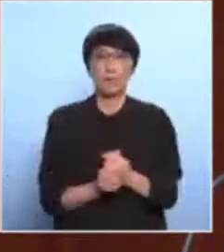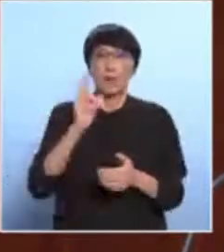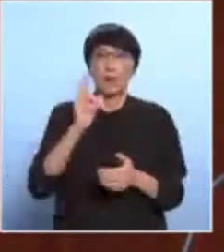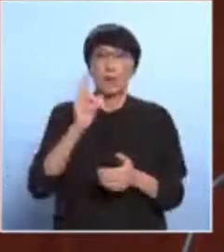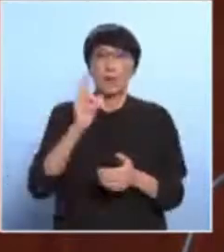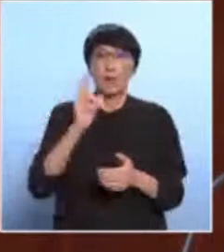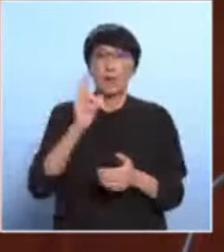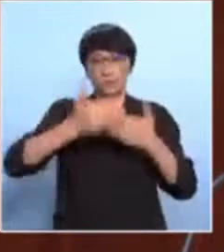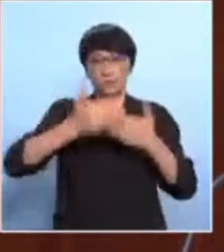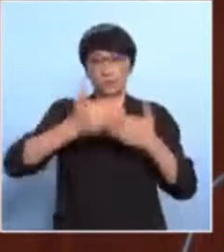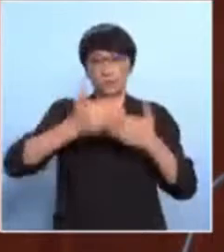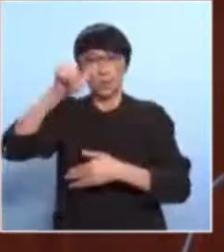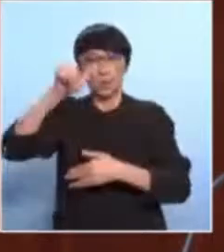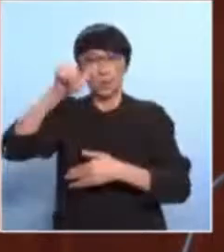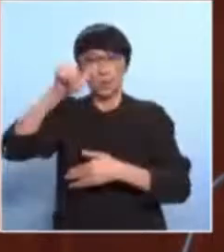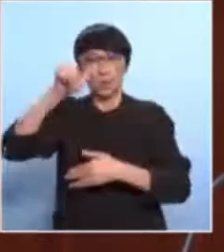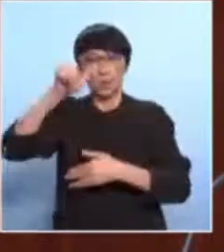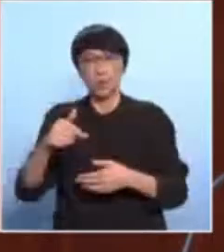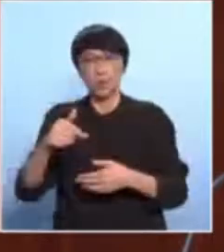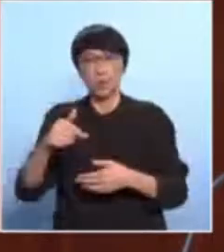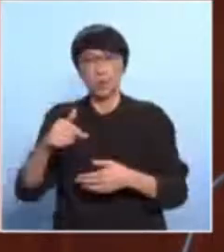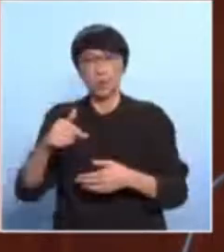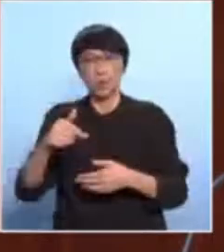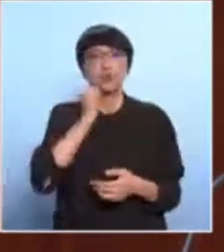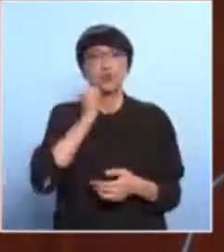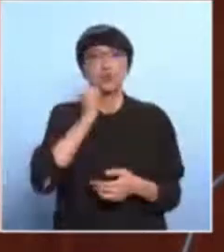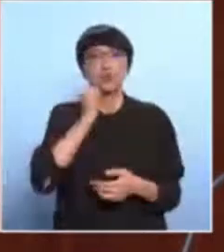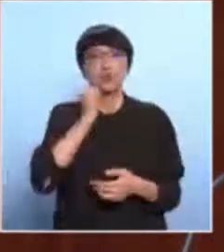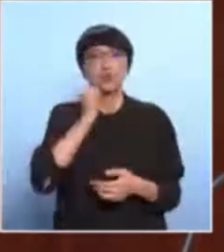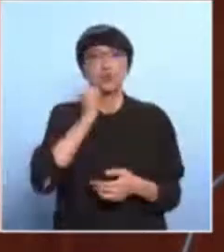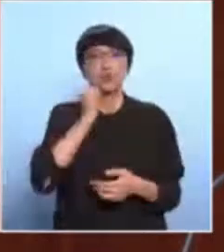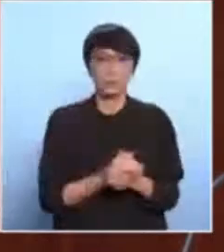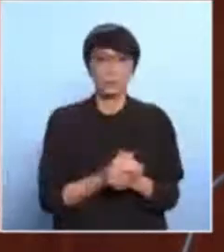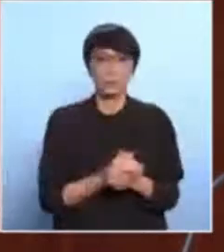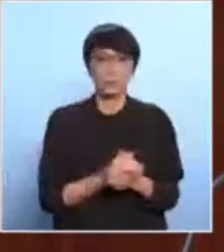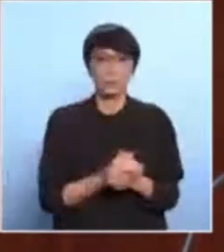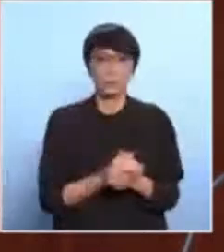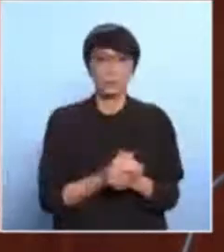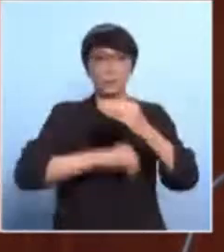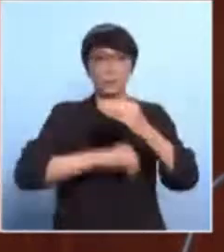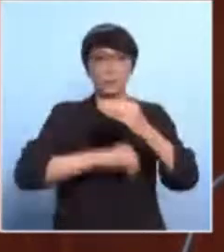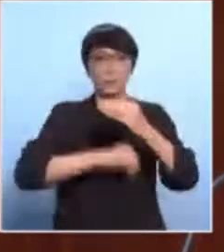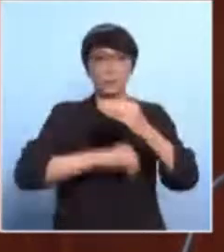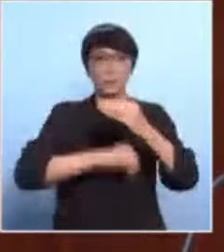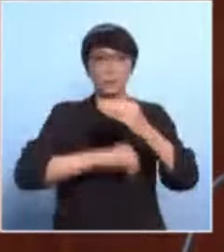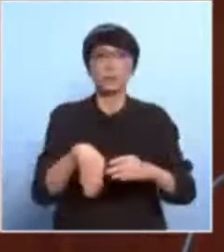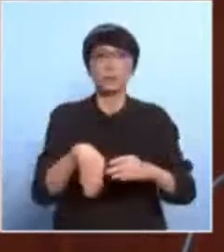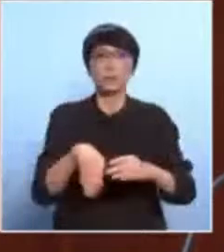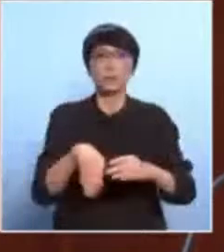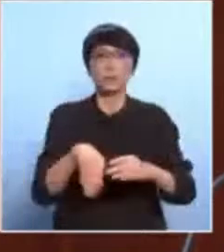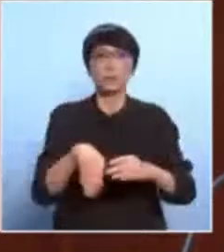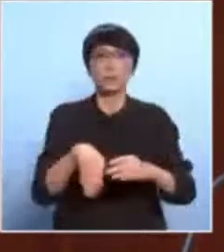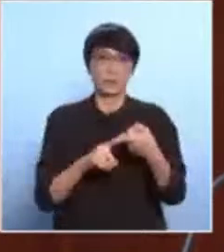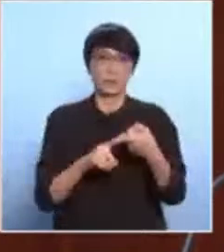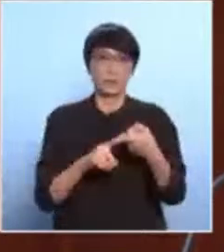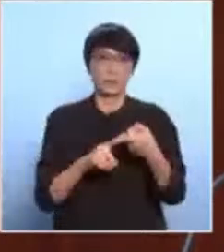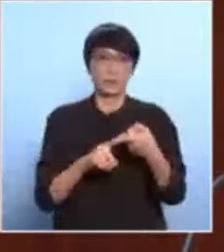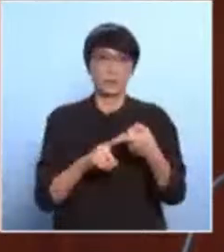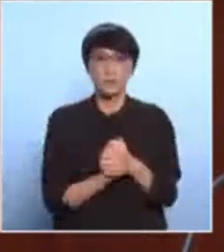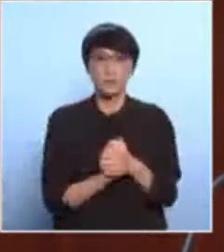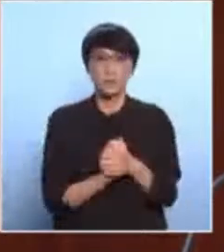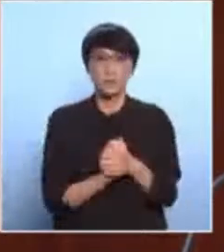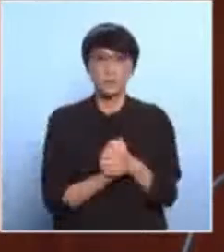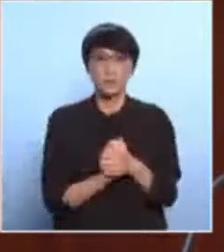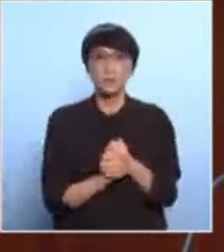and aging buildings, we will speed up redevelopment and step up maintenance of aged buildings. We will